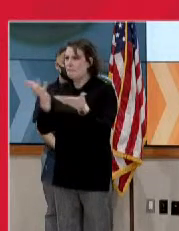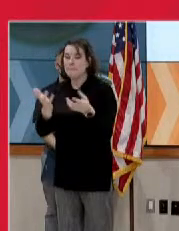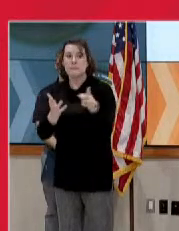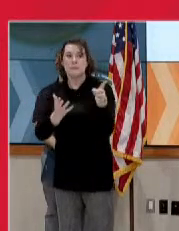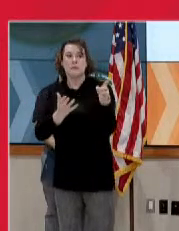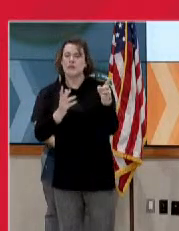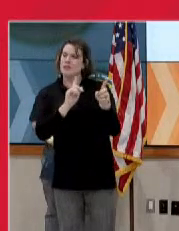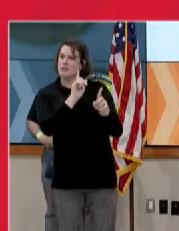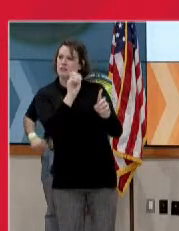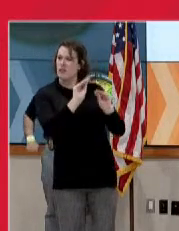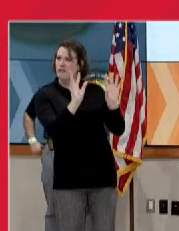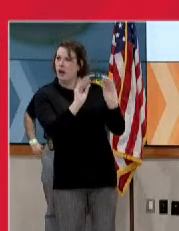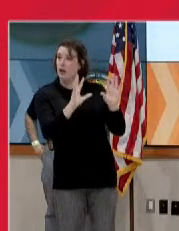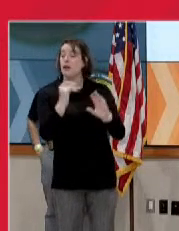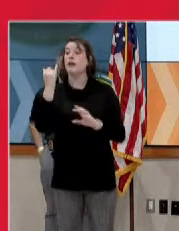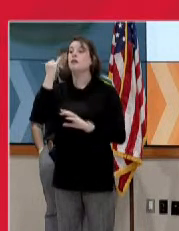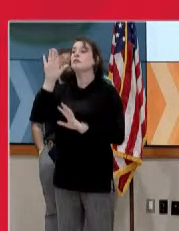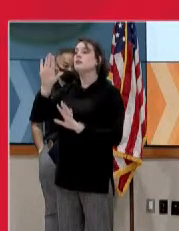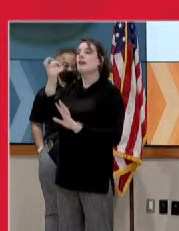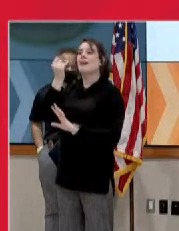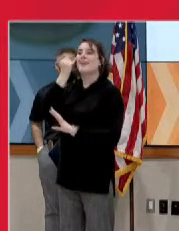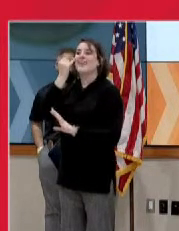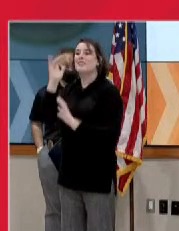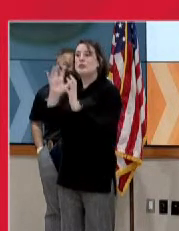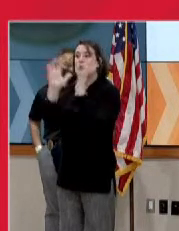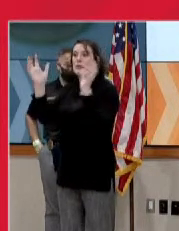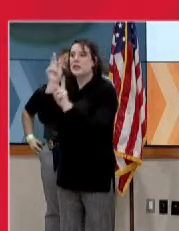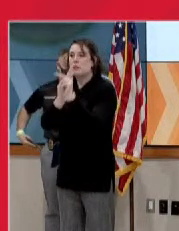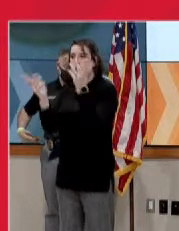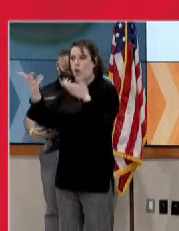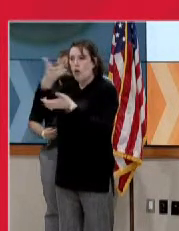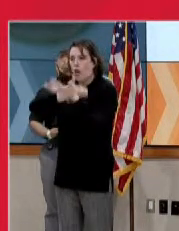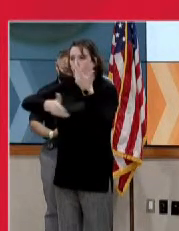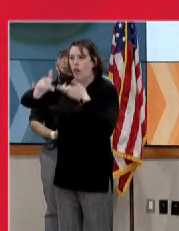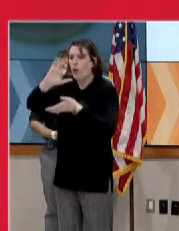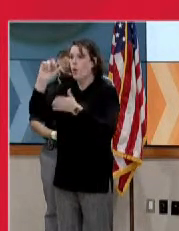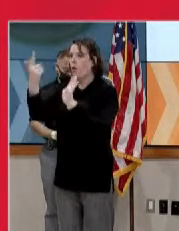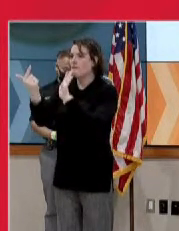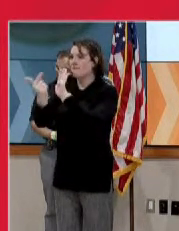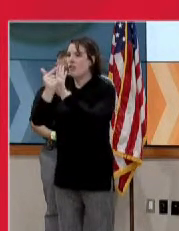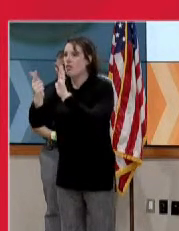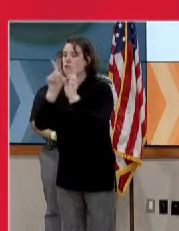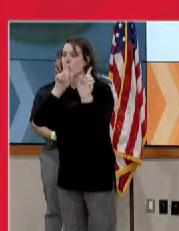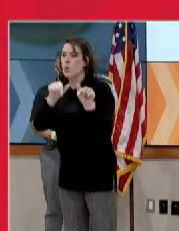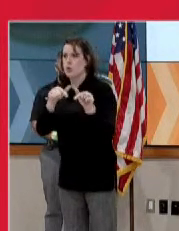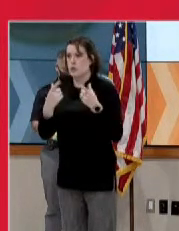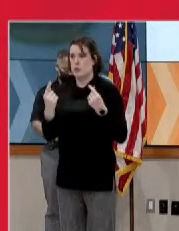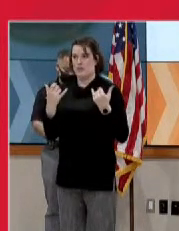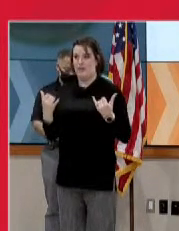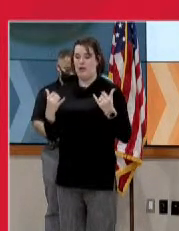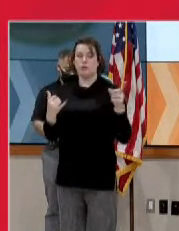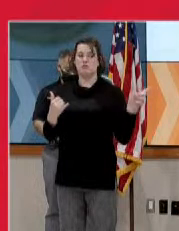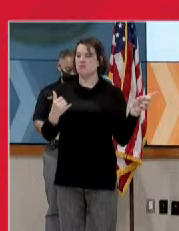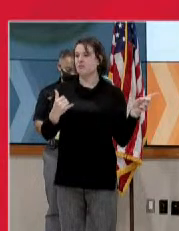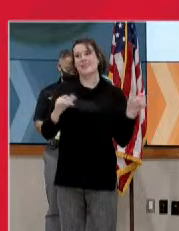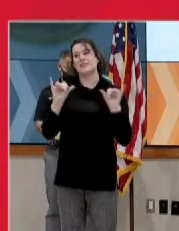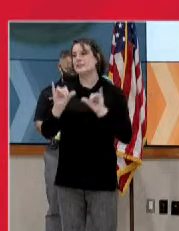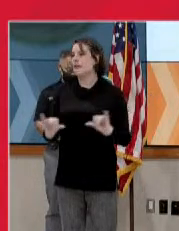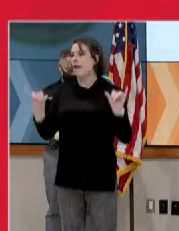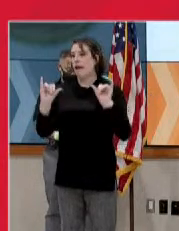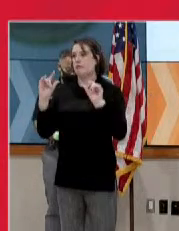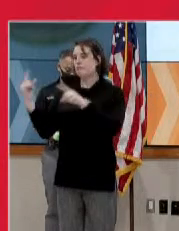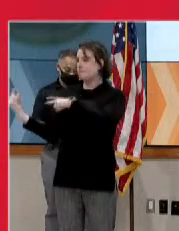there is quickly. overcrowding, if there is a violation of the order, how would you curtail it now? Right now, it's the same as